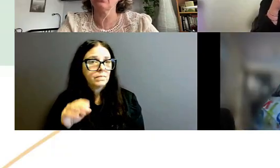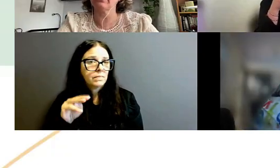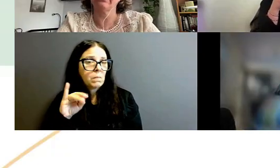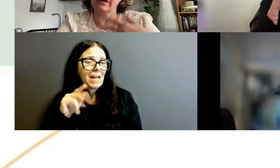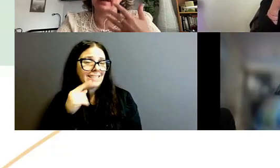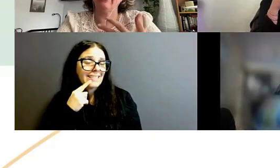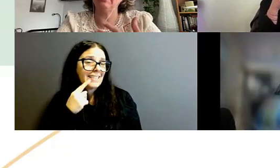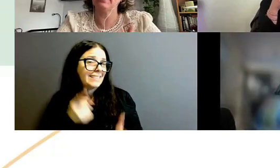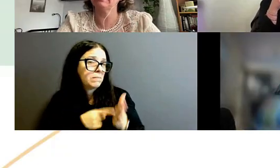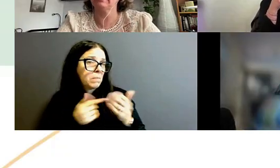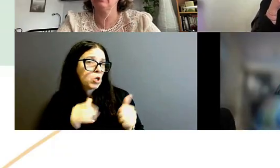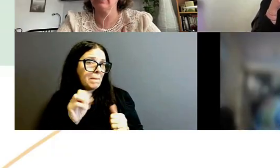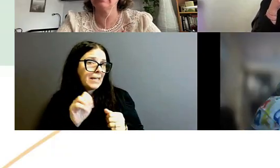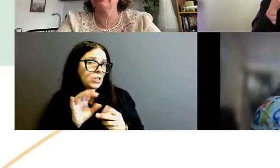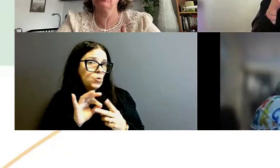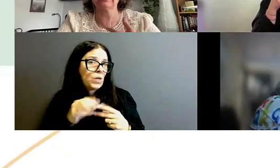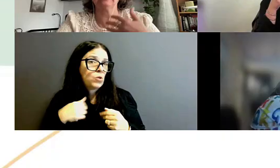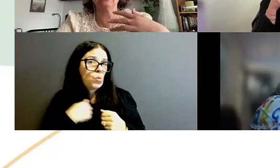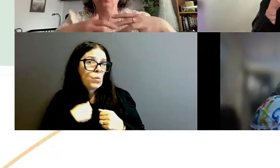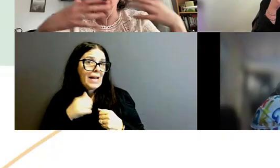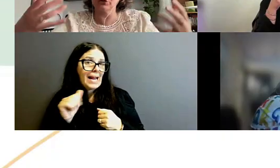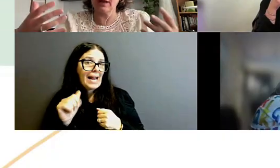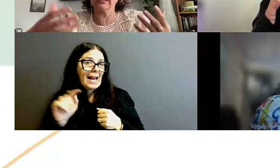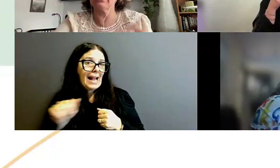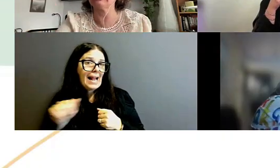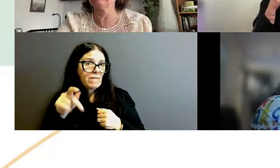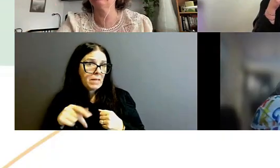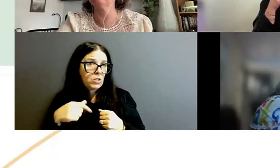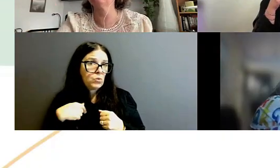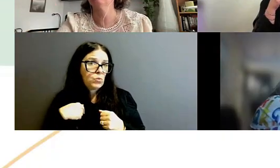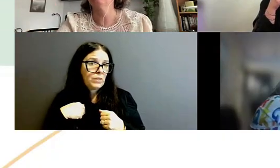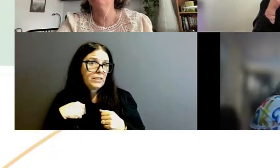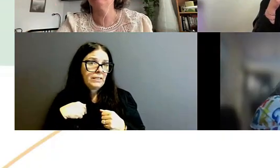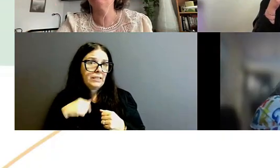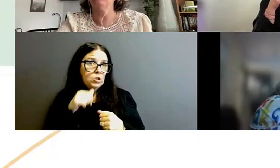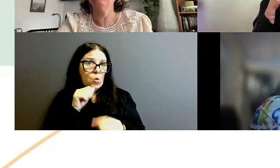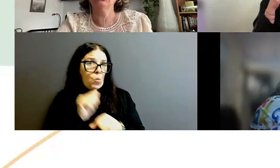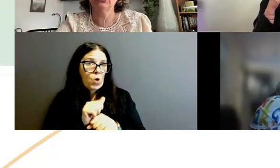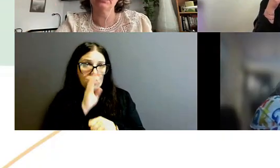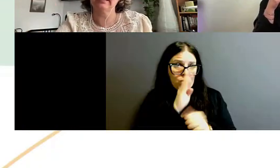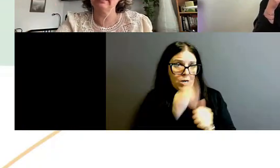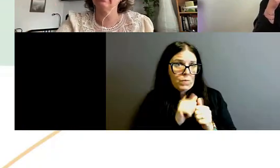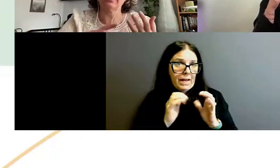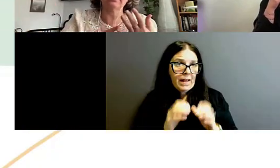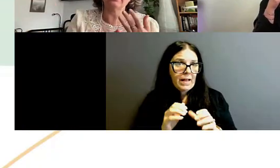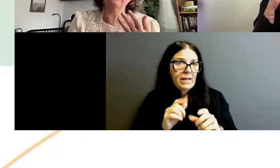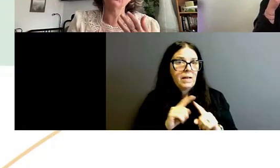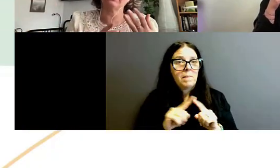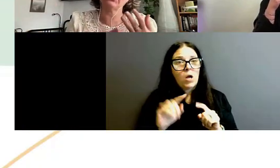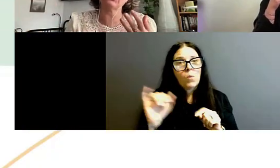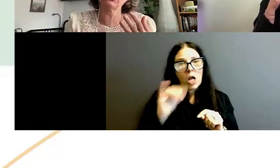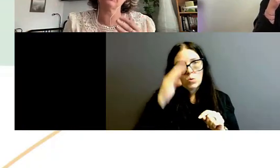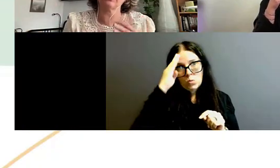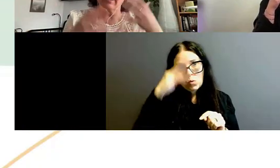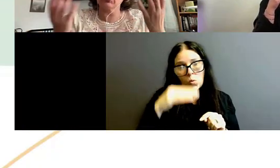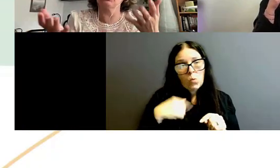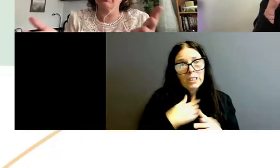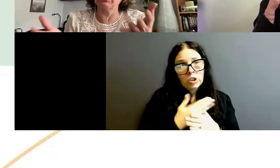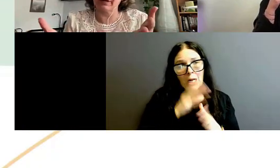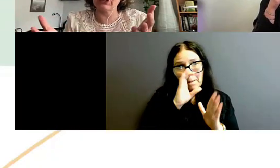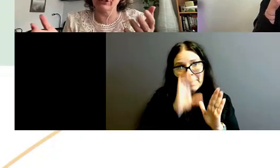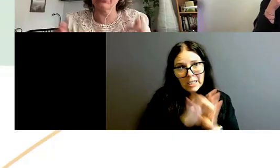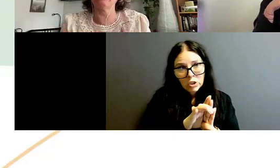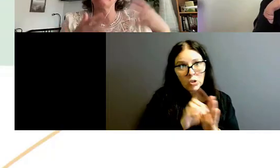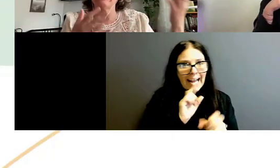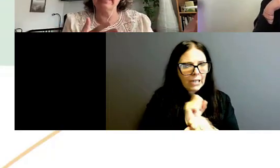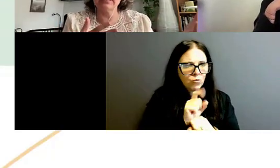Like we at AlphaPlus, again, an organization that doesn't work directly with clients, but we also notice that anytime we share pictures from actual